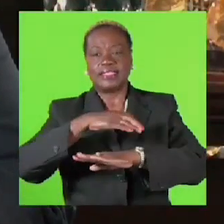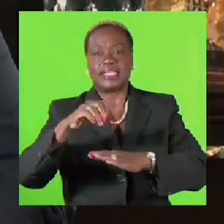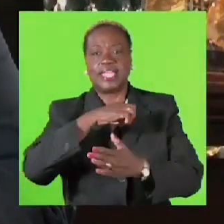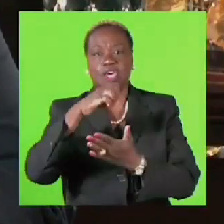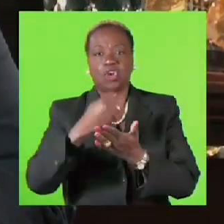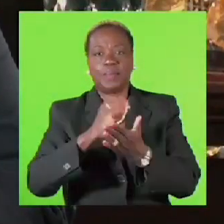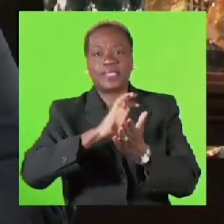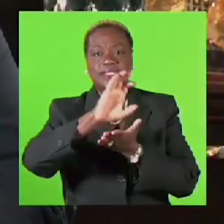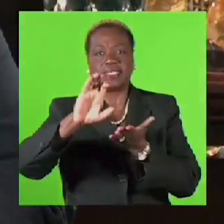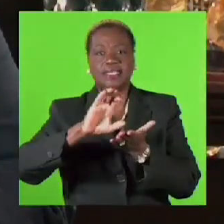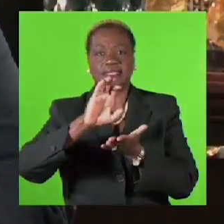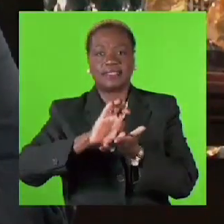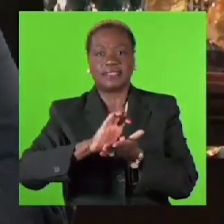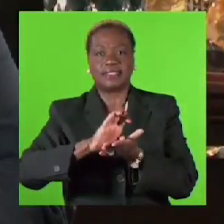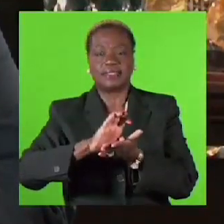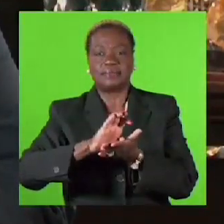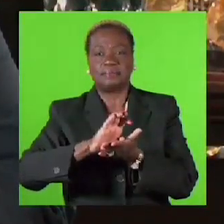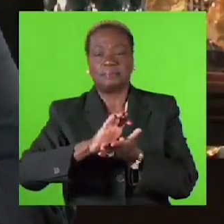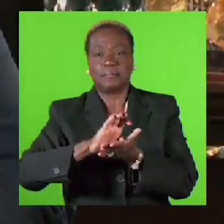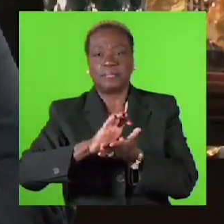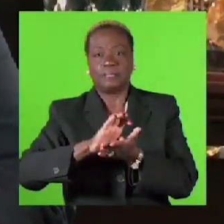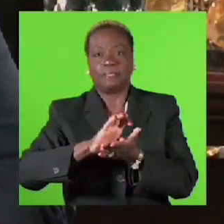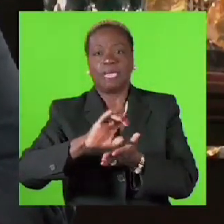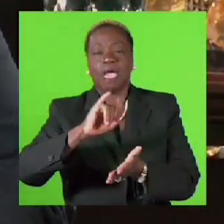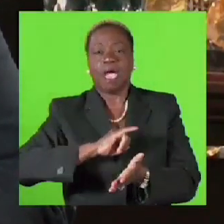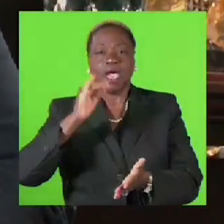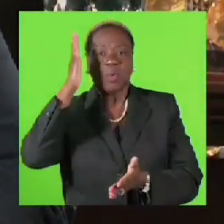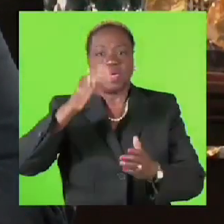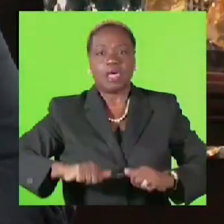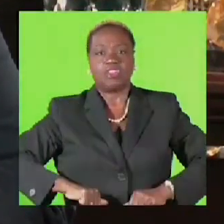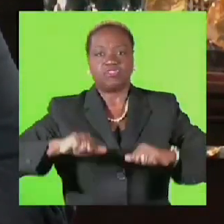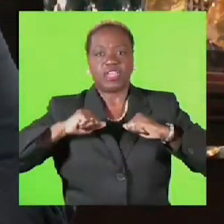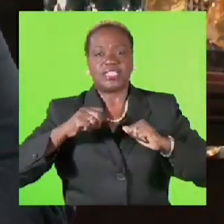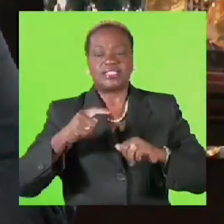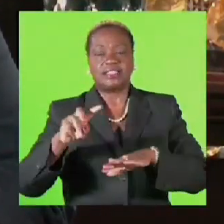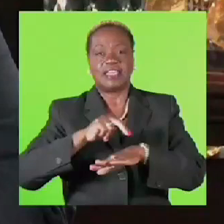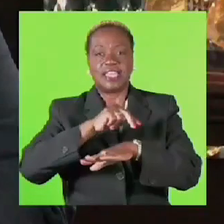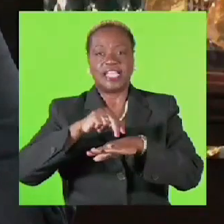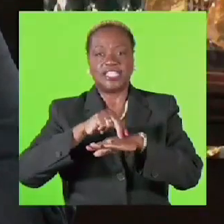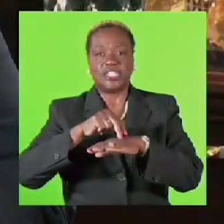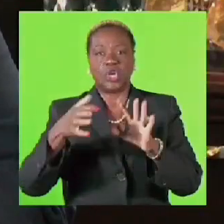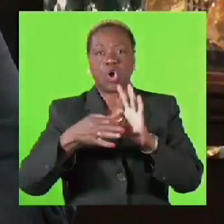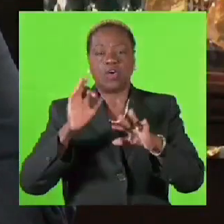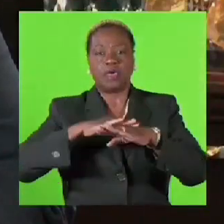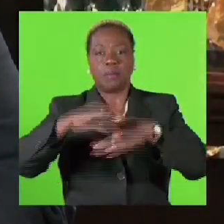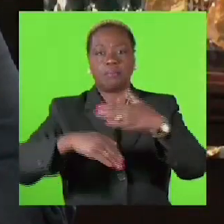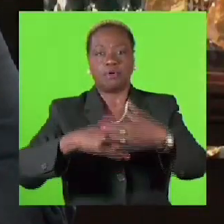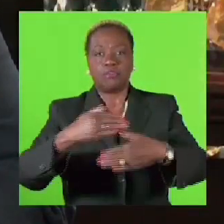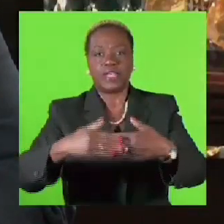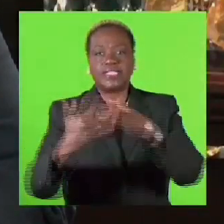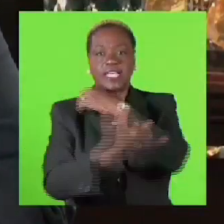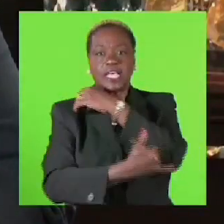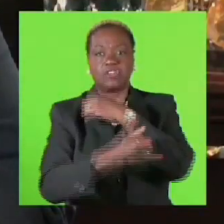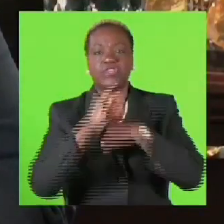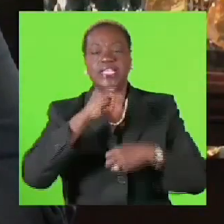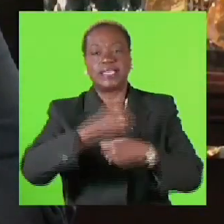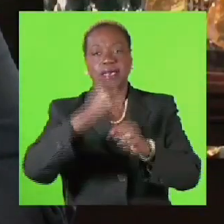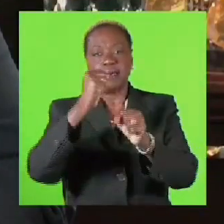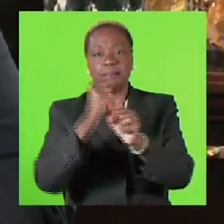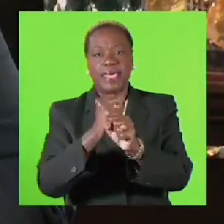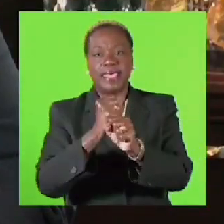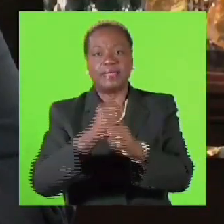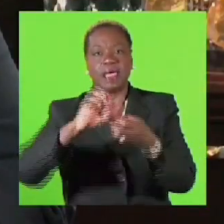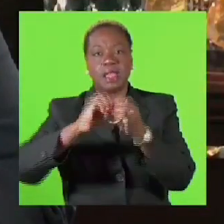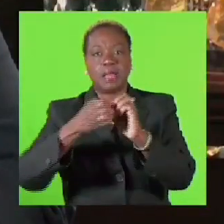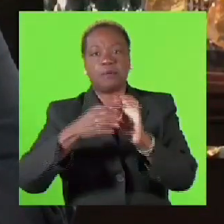centers. In due course, I will address the nation on the progress the country is making in a number